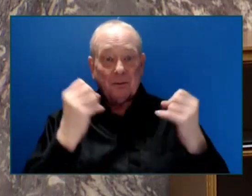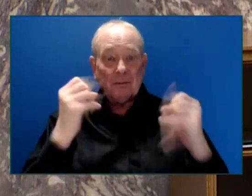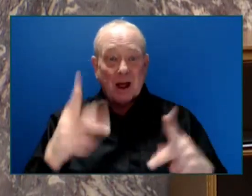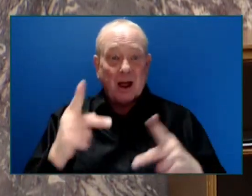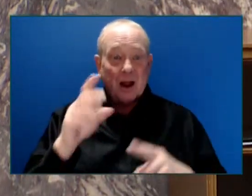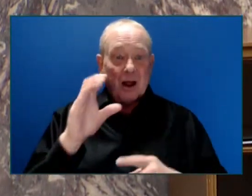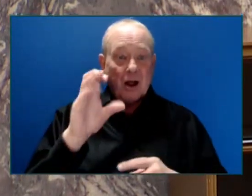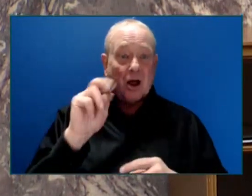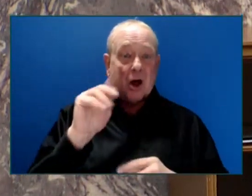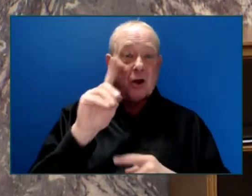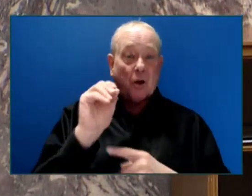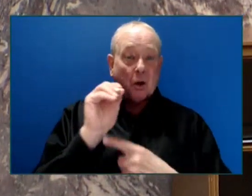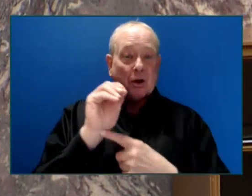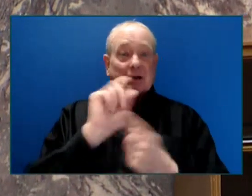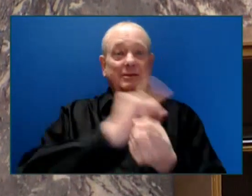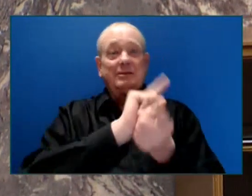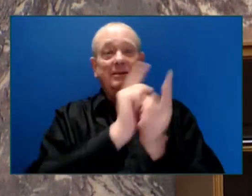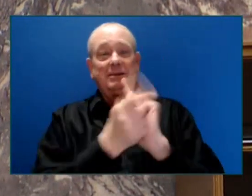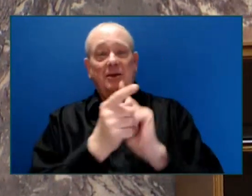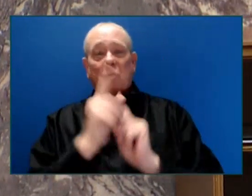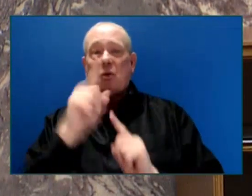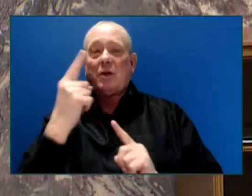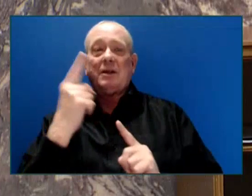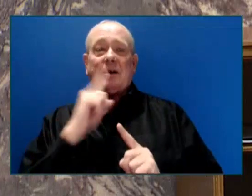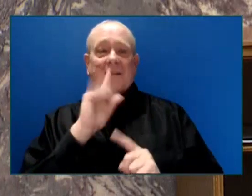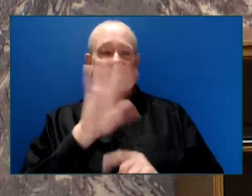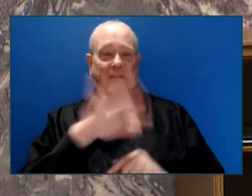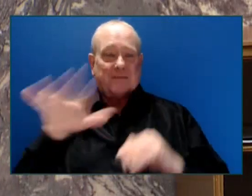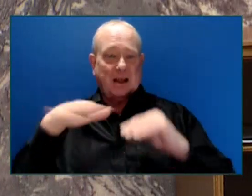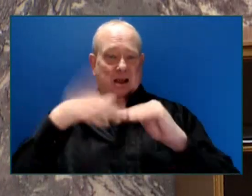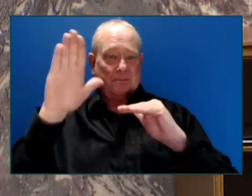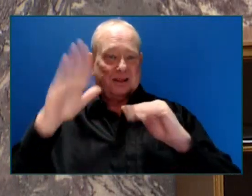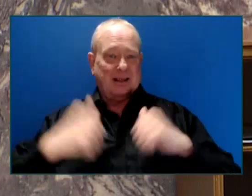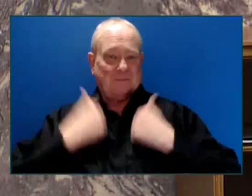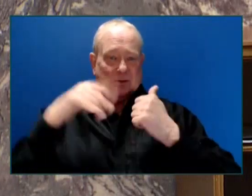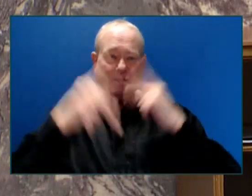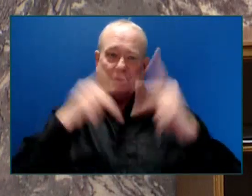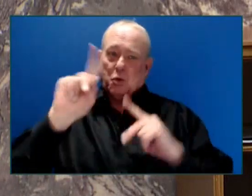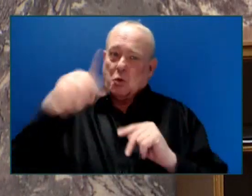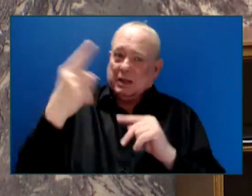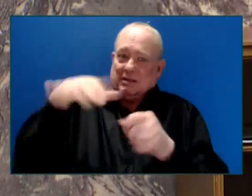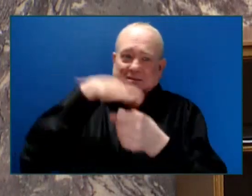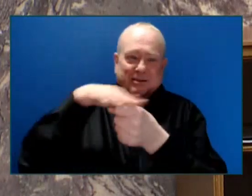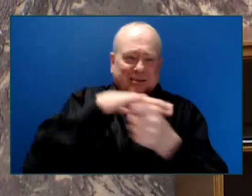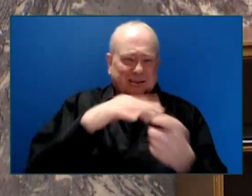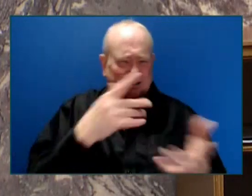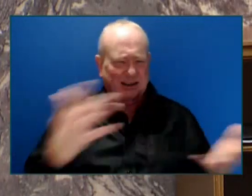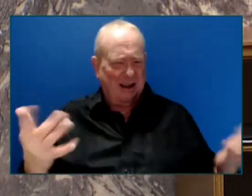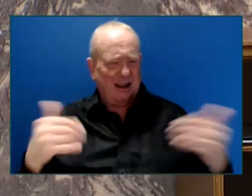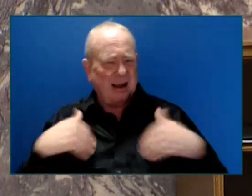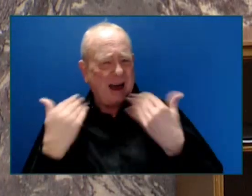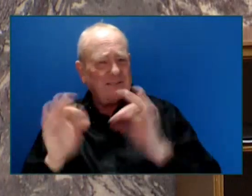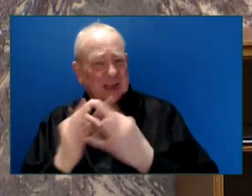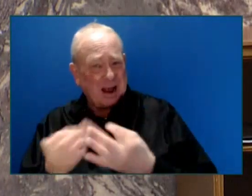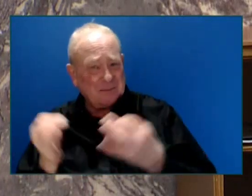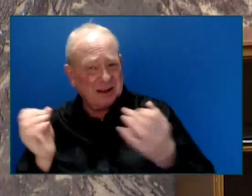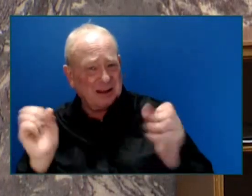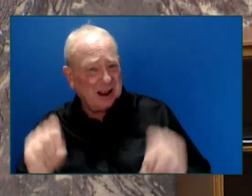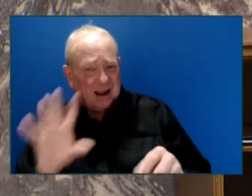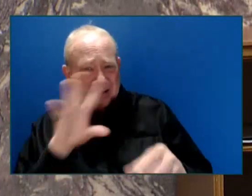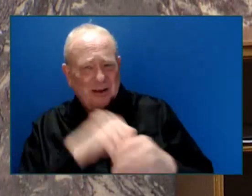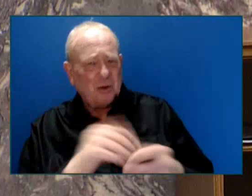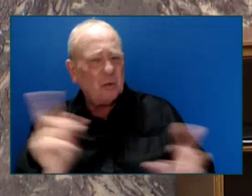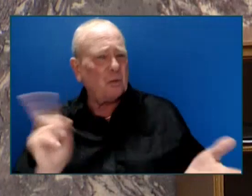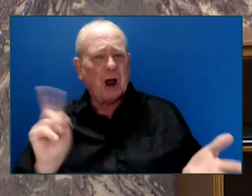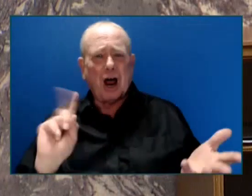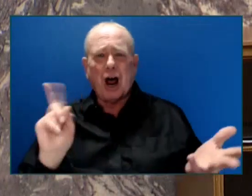condos. So right on the heels of that chaos with the Strata Act changes, the Premier is now asking us